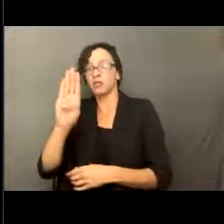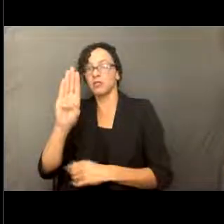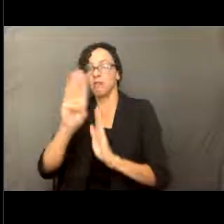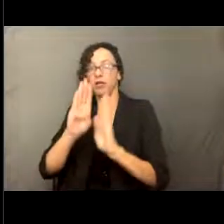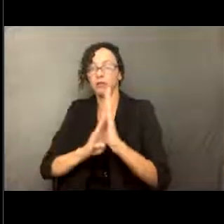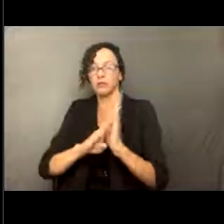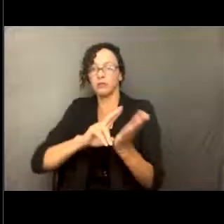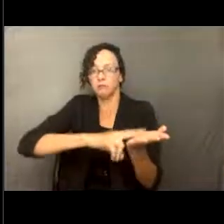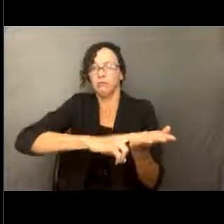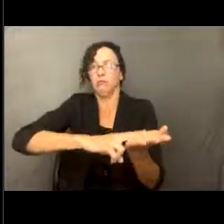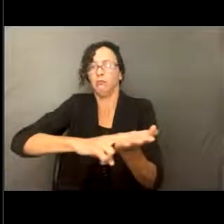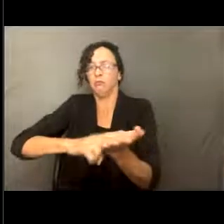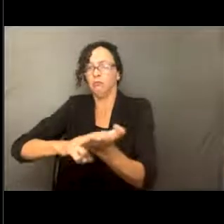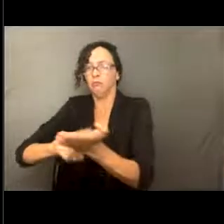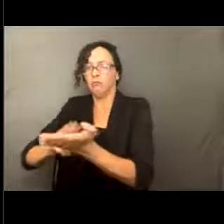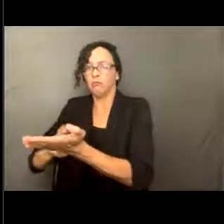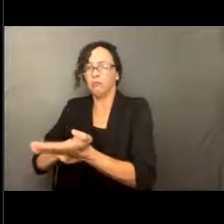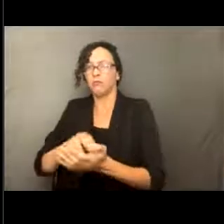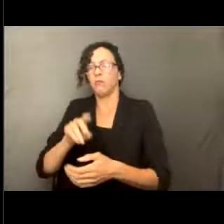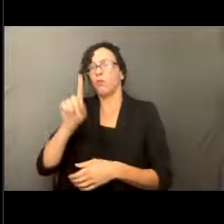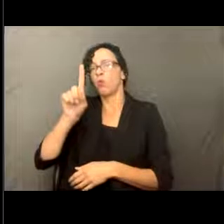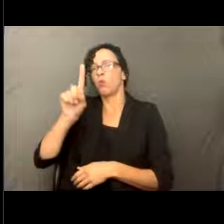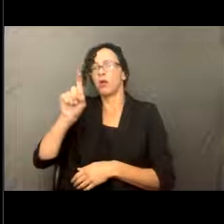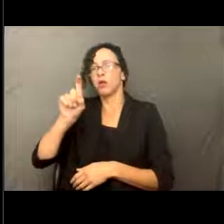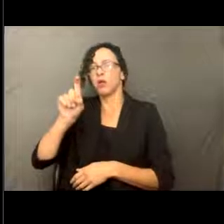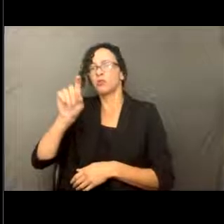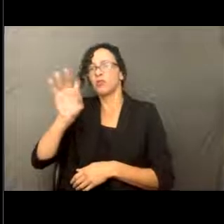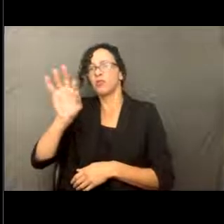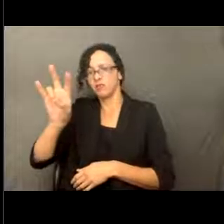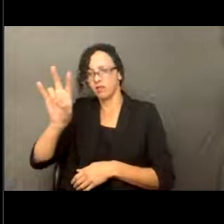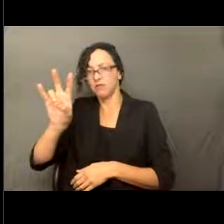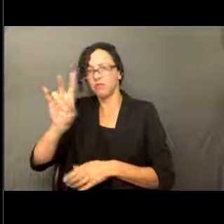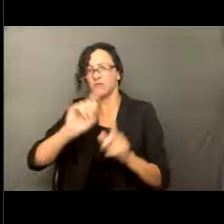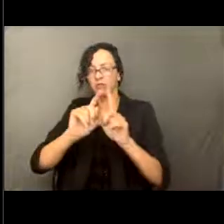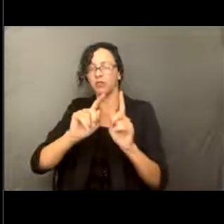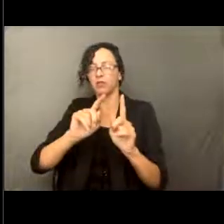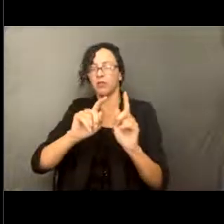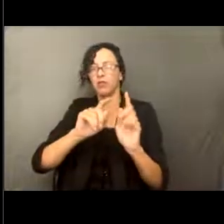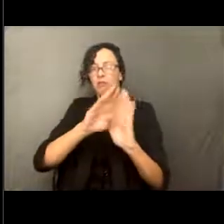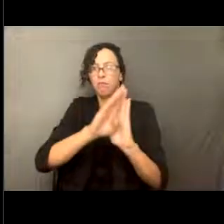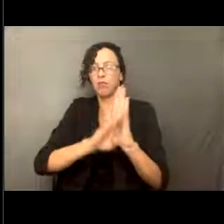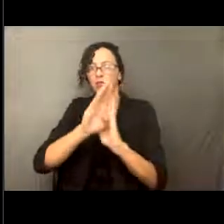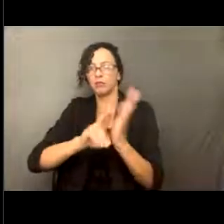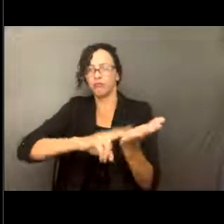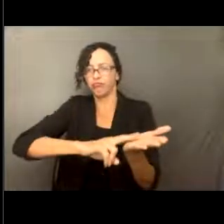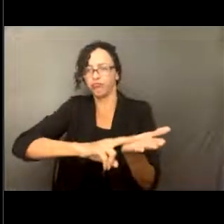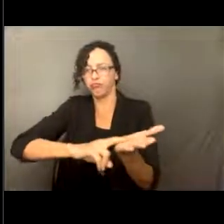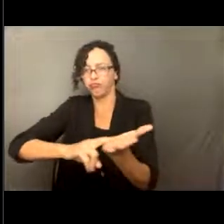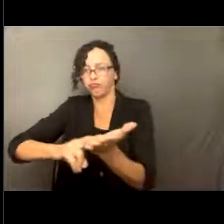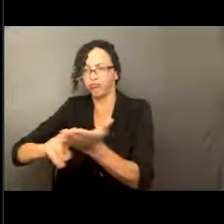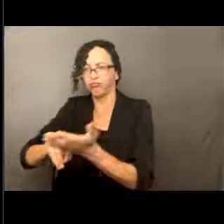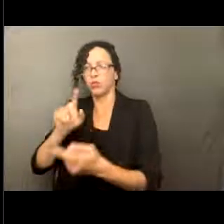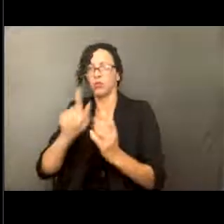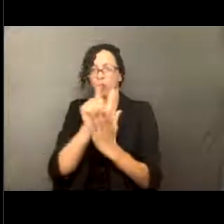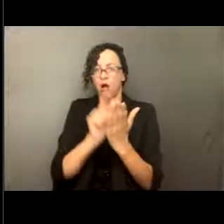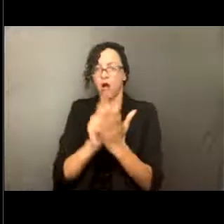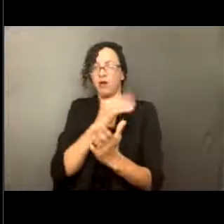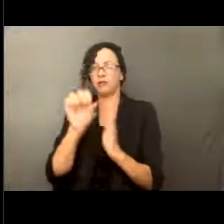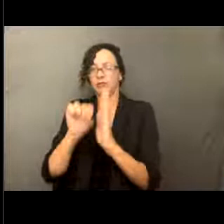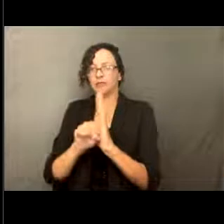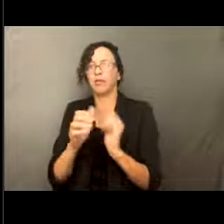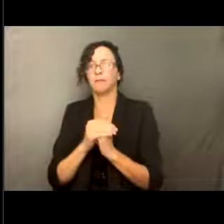997 bills into law in our state, and several of them, to his leadership